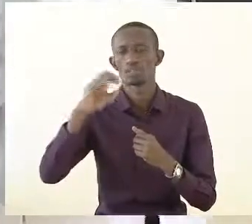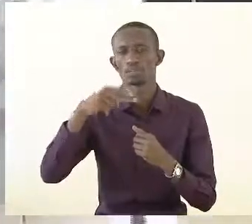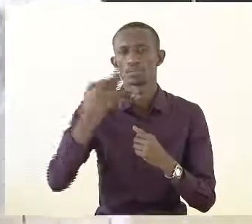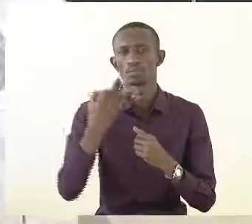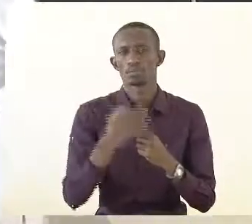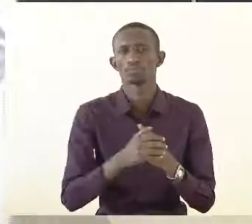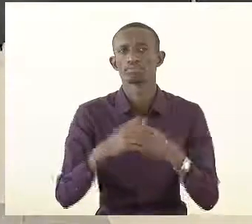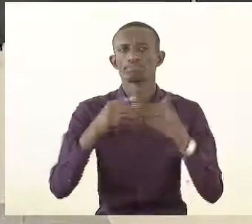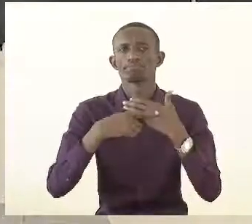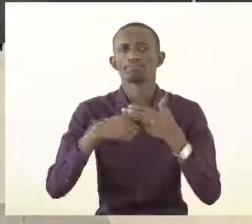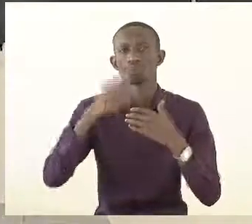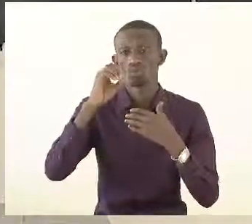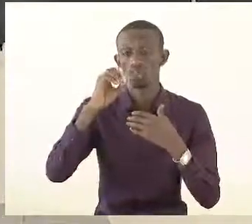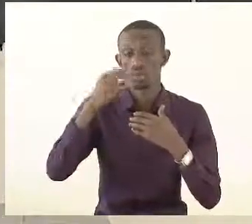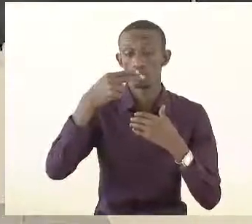OH.